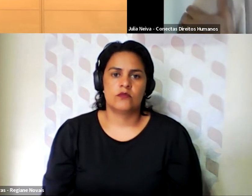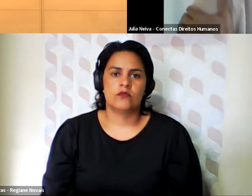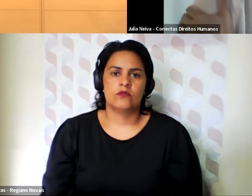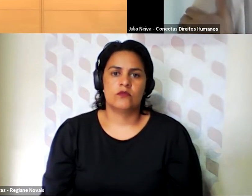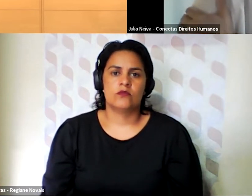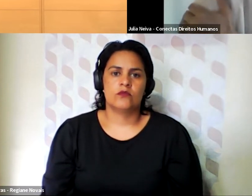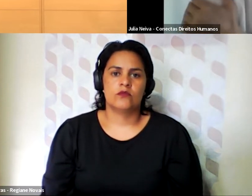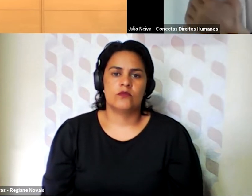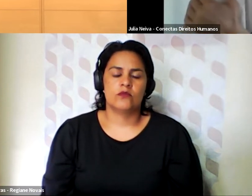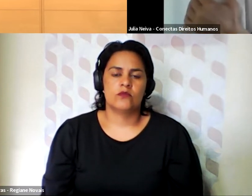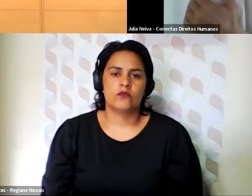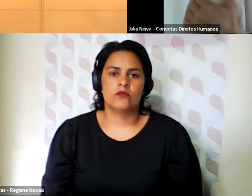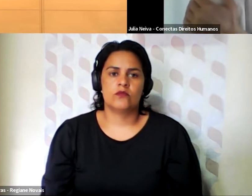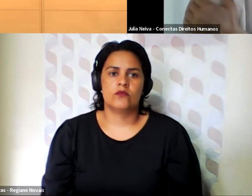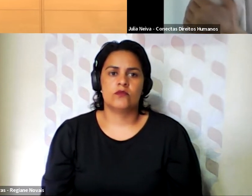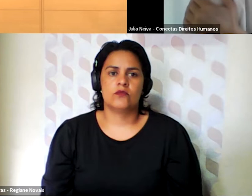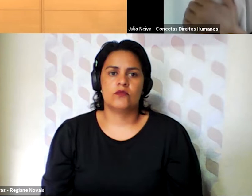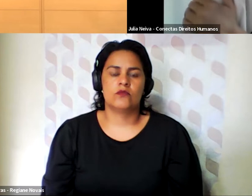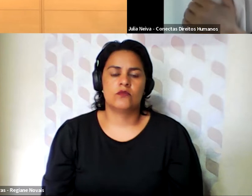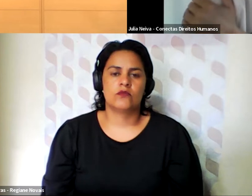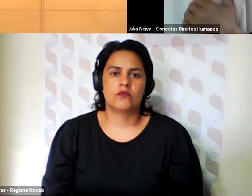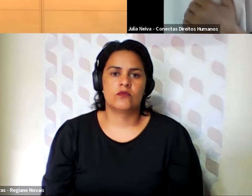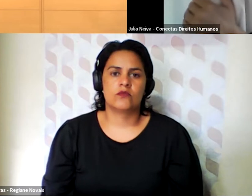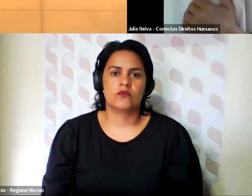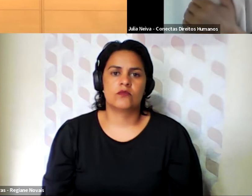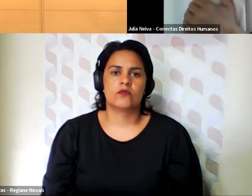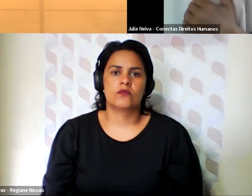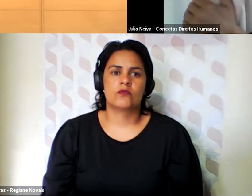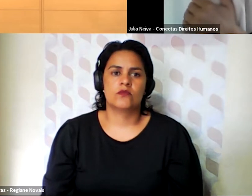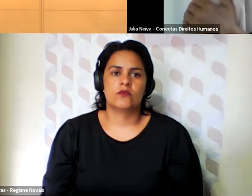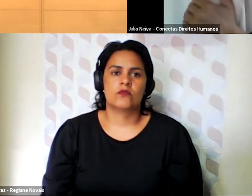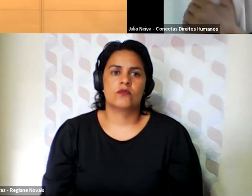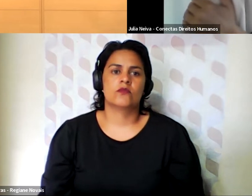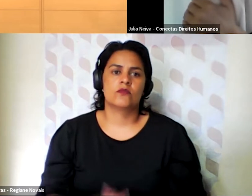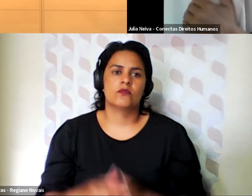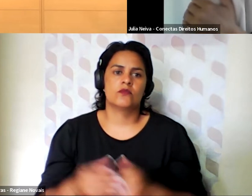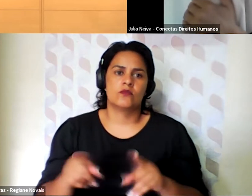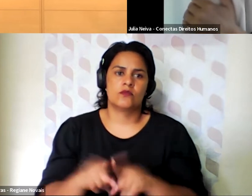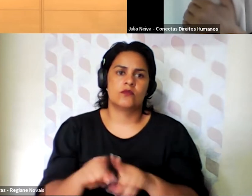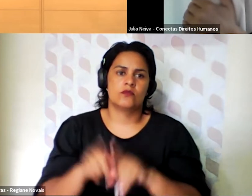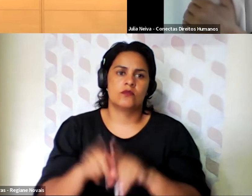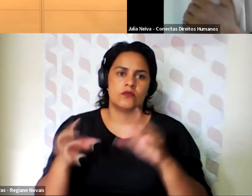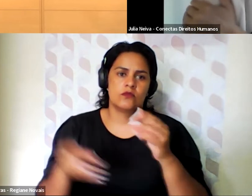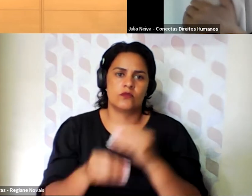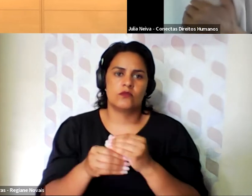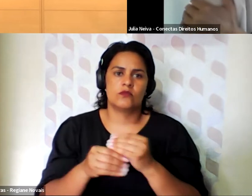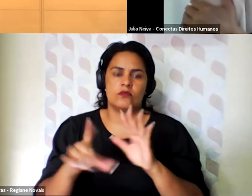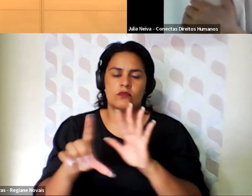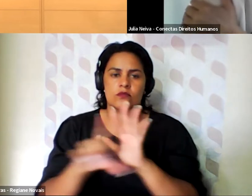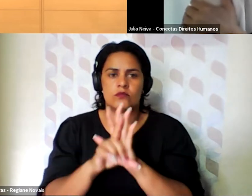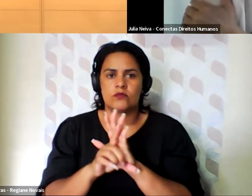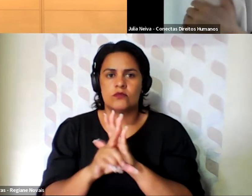other areas there's their way to go. So we have kind of a map of what we need to do to be in line with